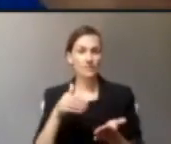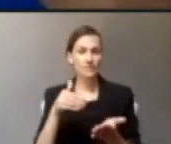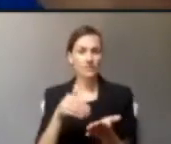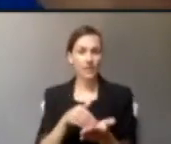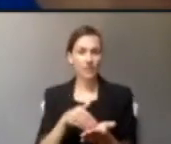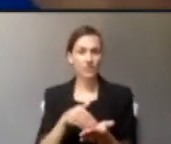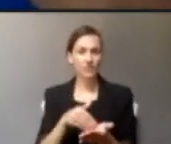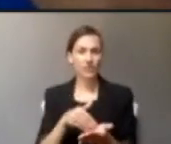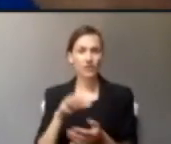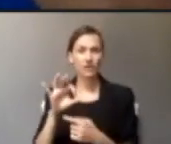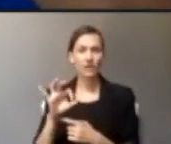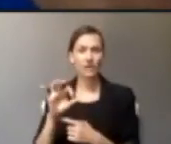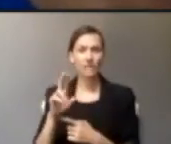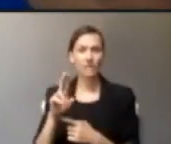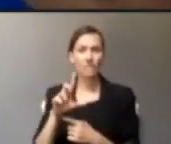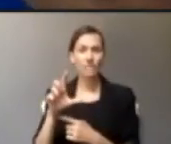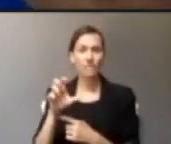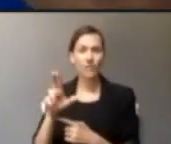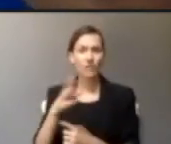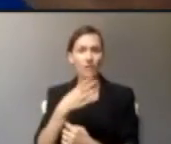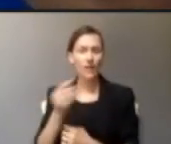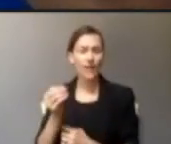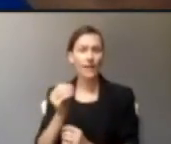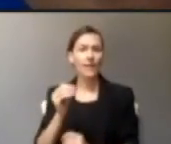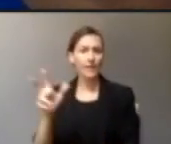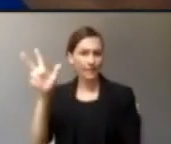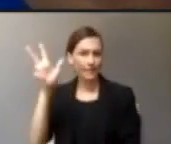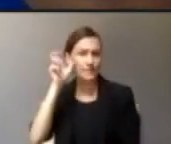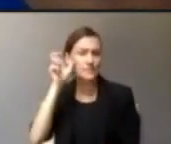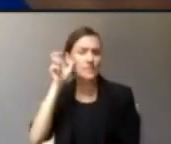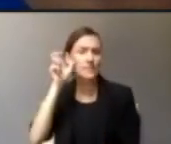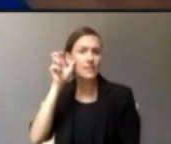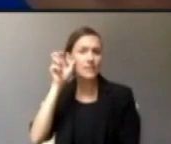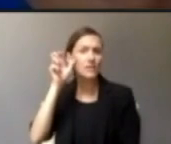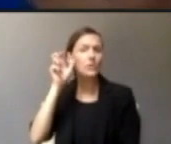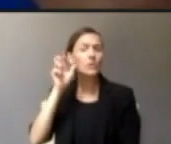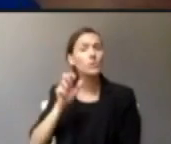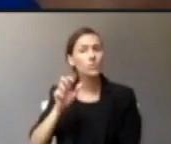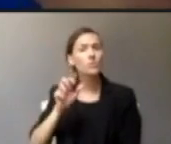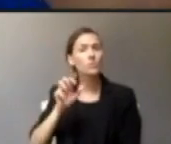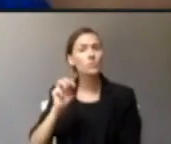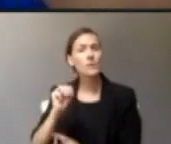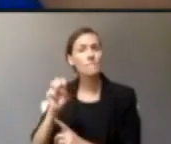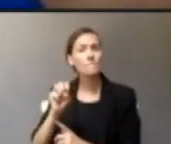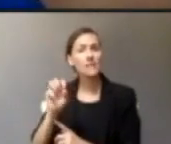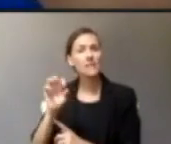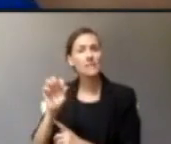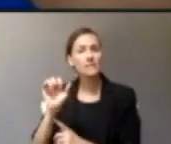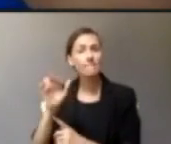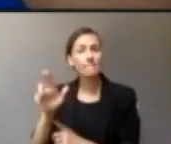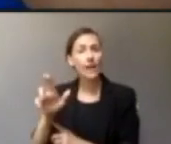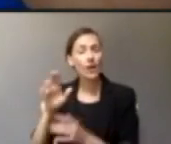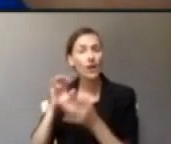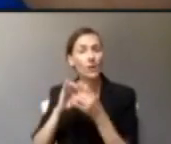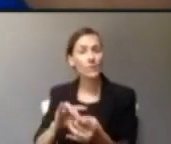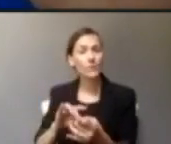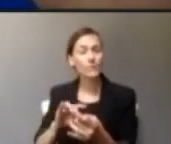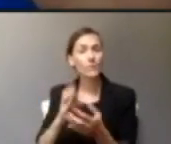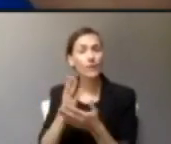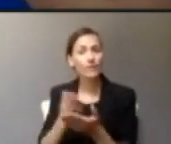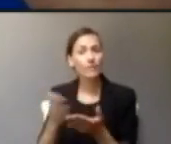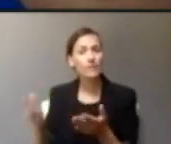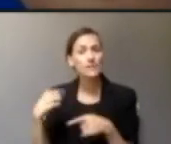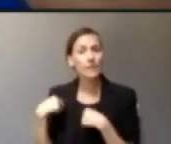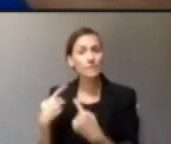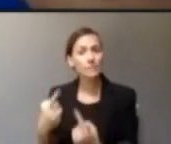Dr. Fuller and listening to Ms. Fair in terms of stuff that I've been